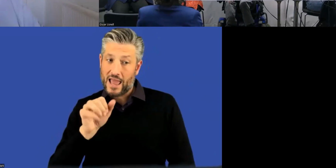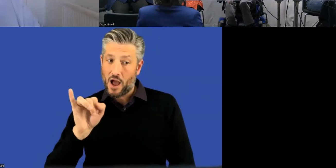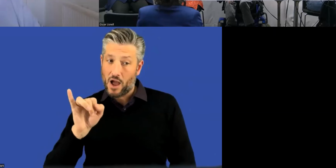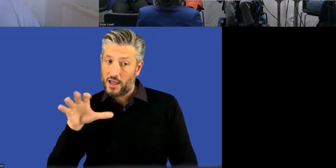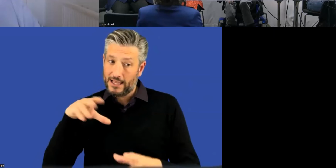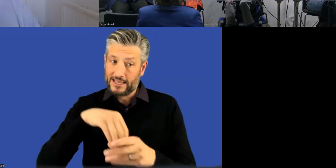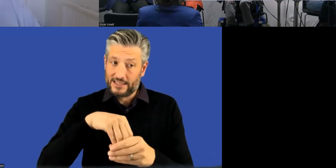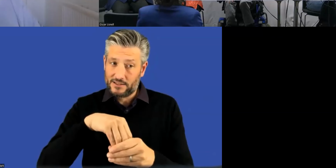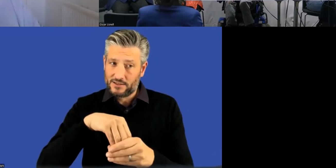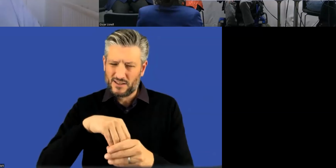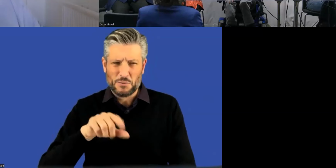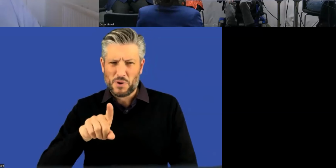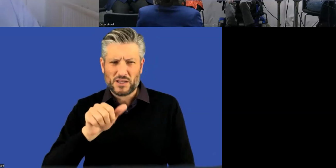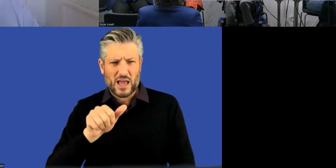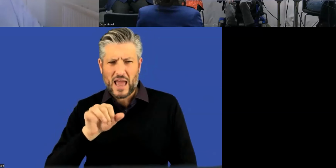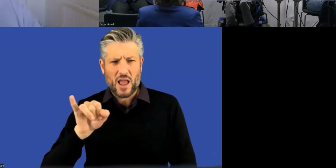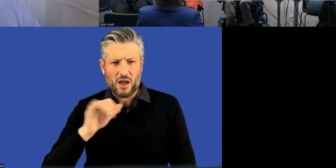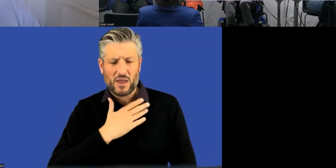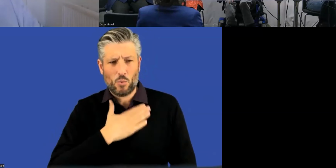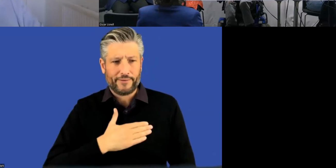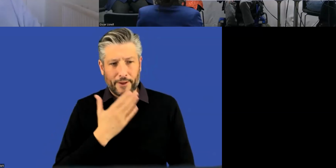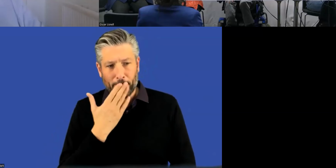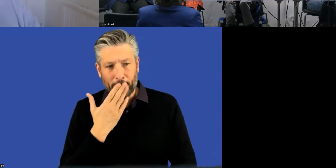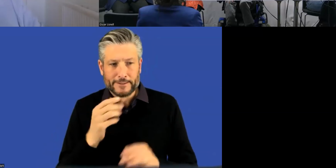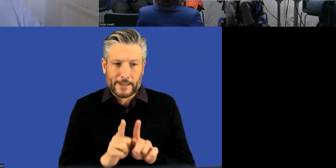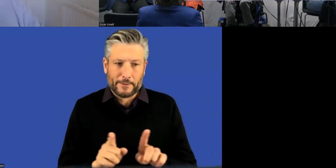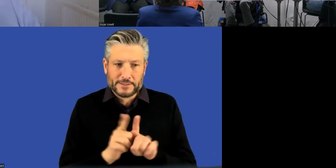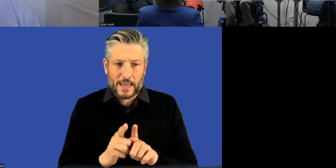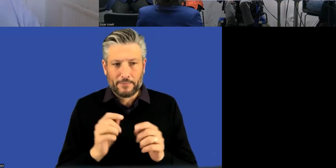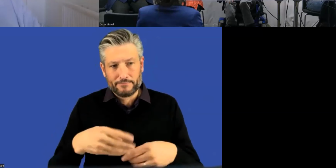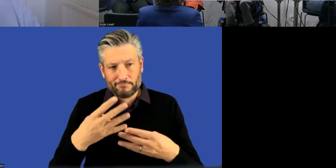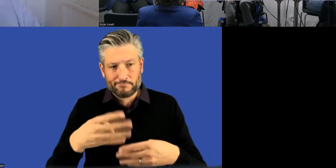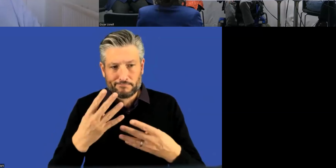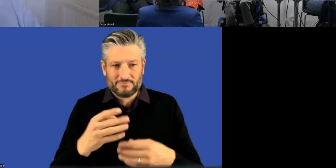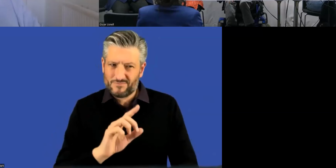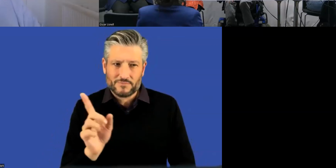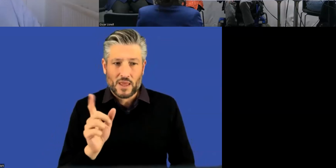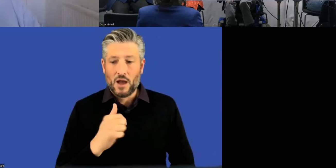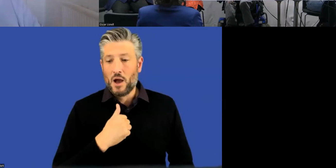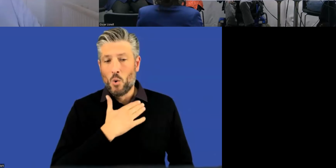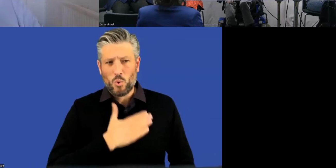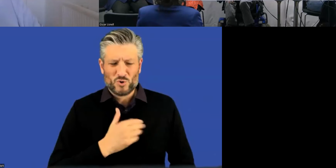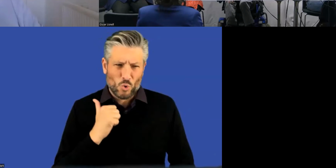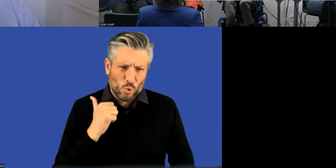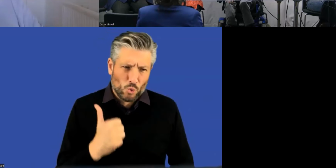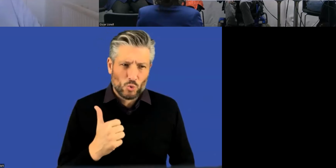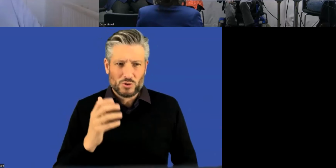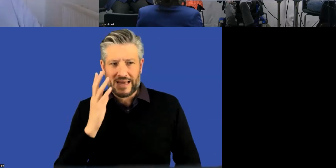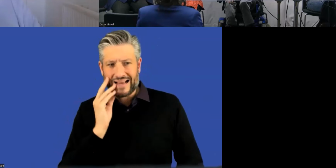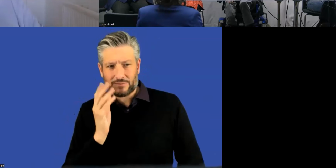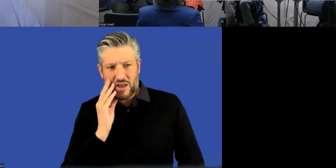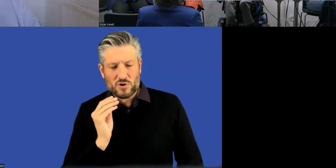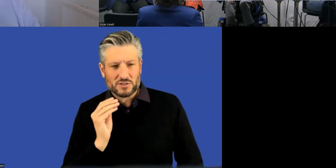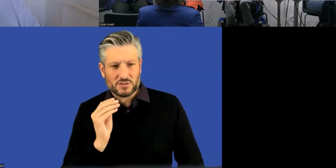to us in some generic way. We want a meaningful experience. We want to have joy,